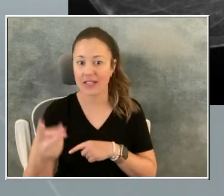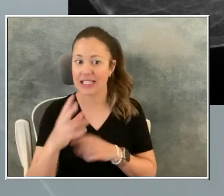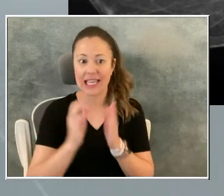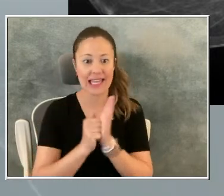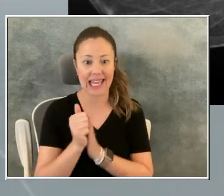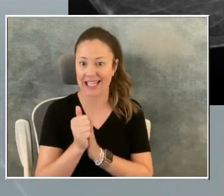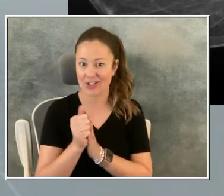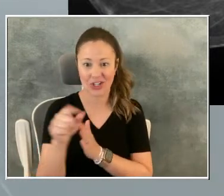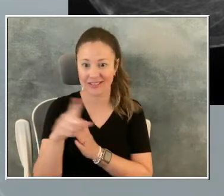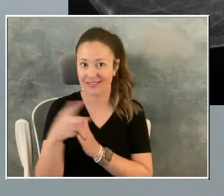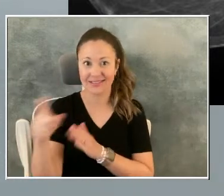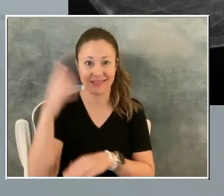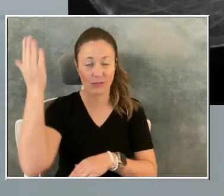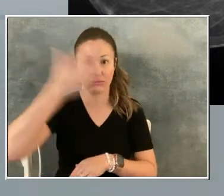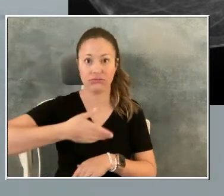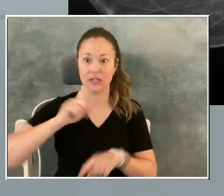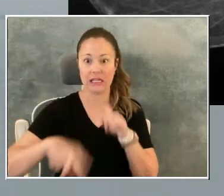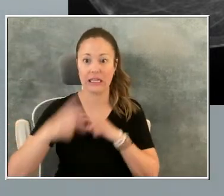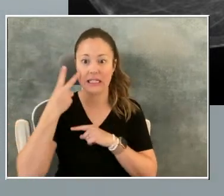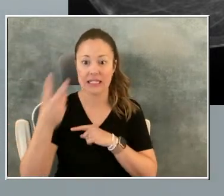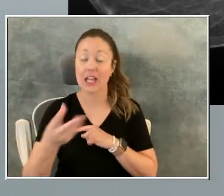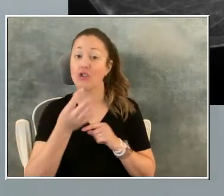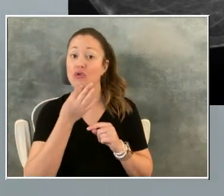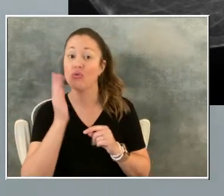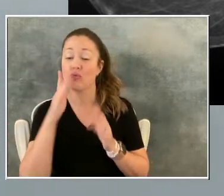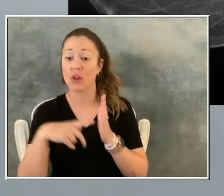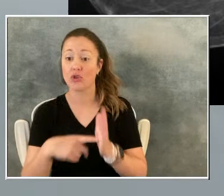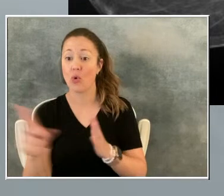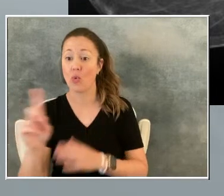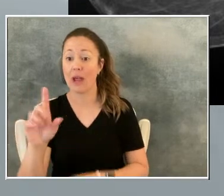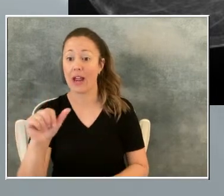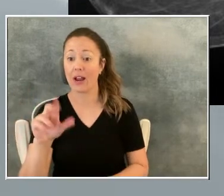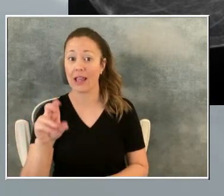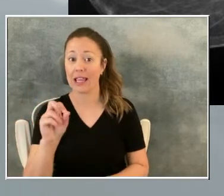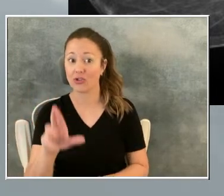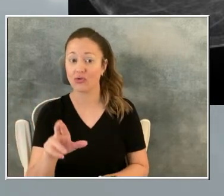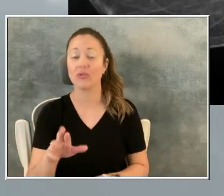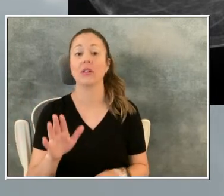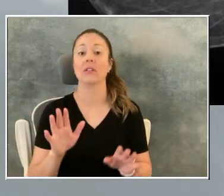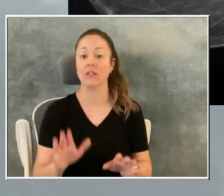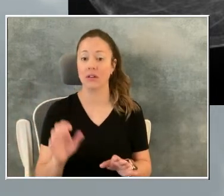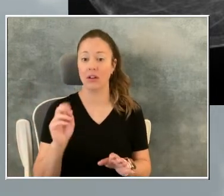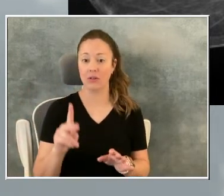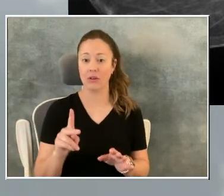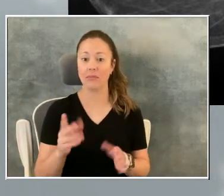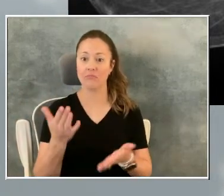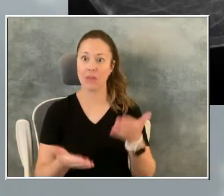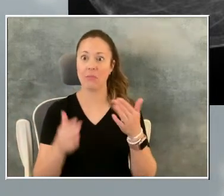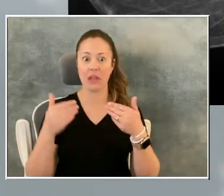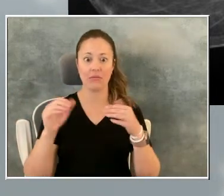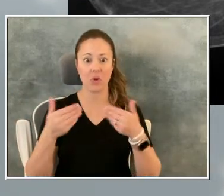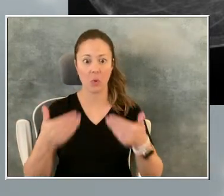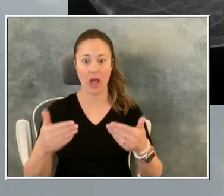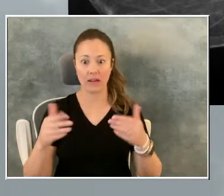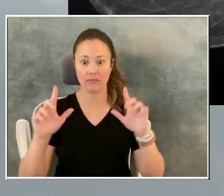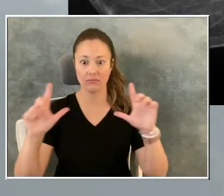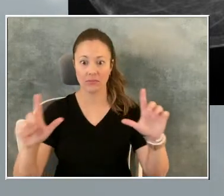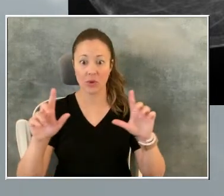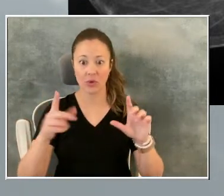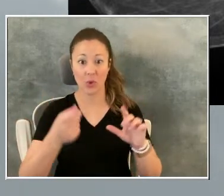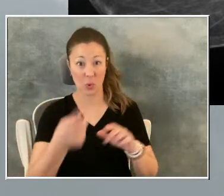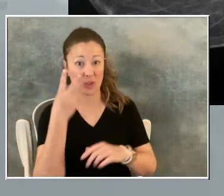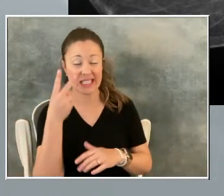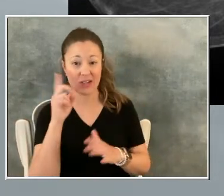patients. And in a little bit, we'll actually show you where their cancers are. Well, so, and hold that up if we can, because when you look at that, you recognize we